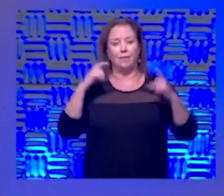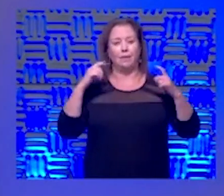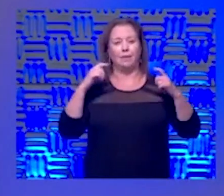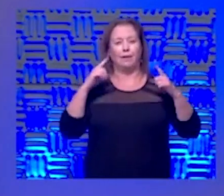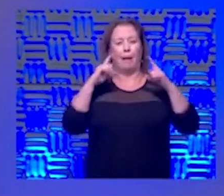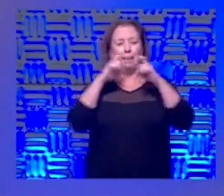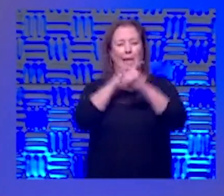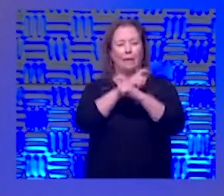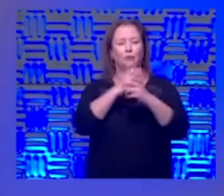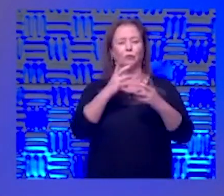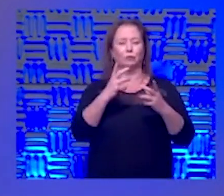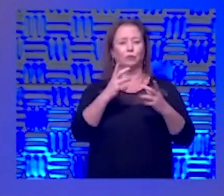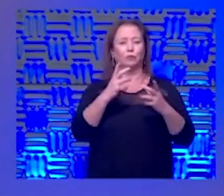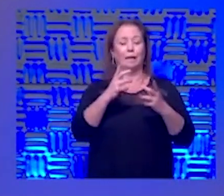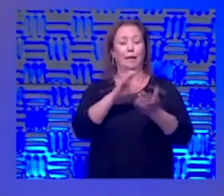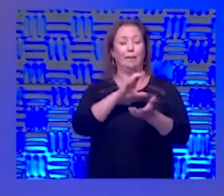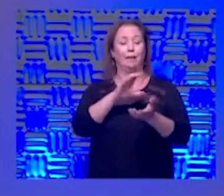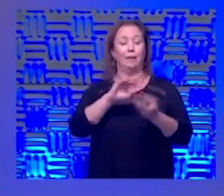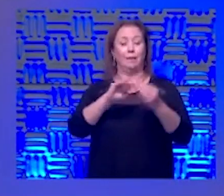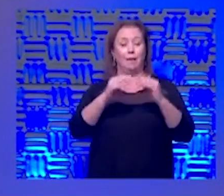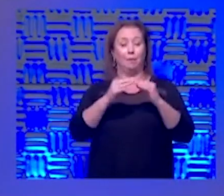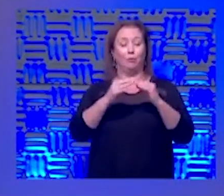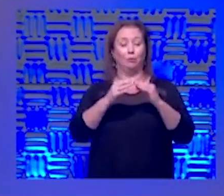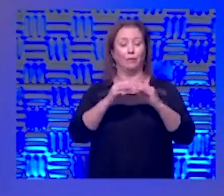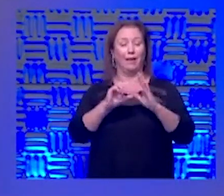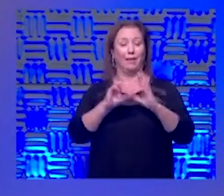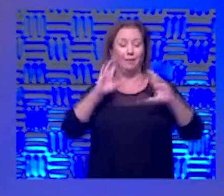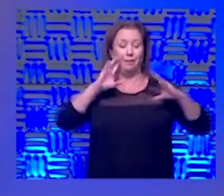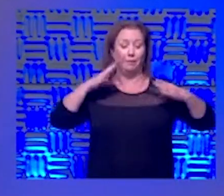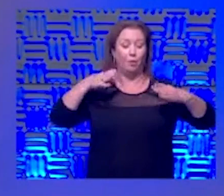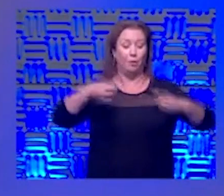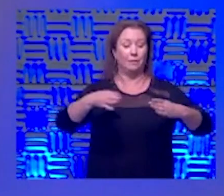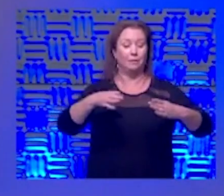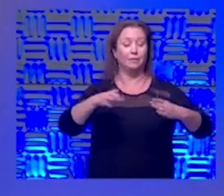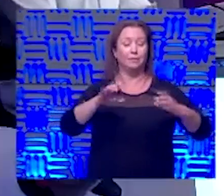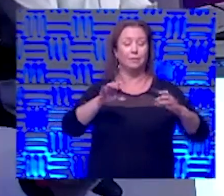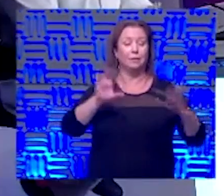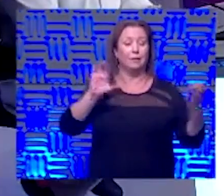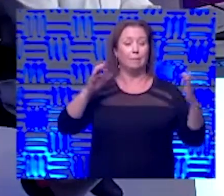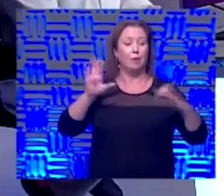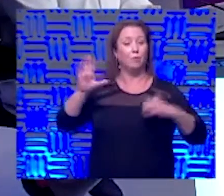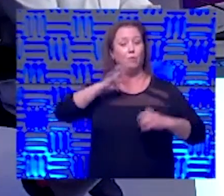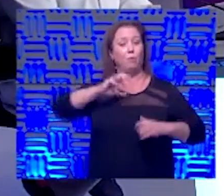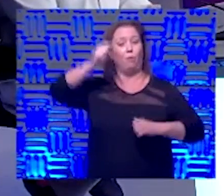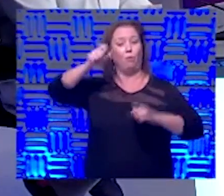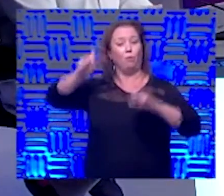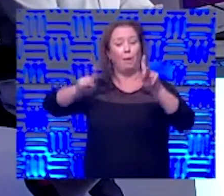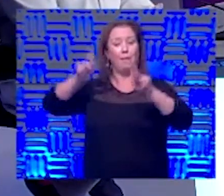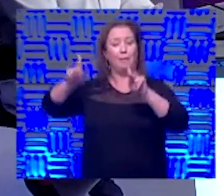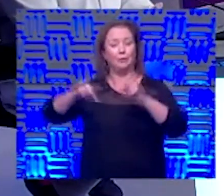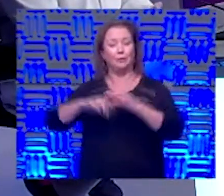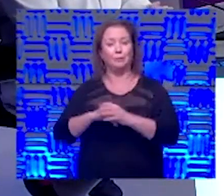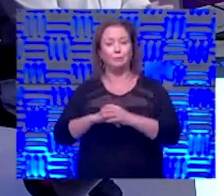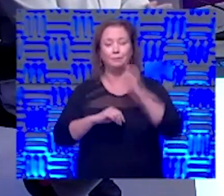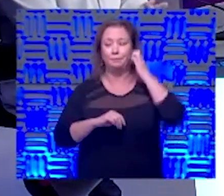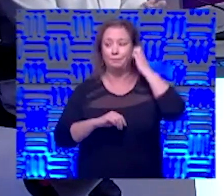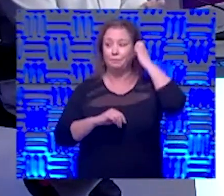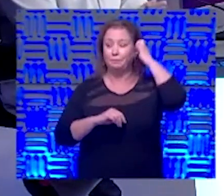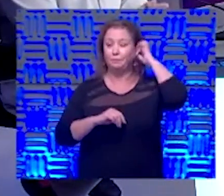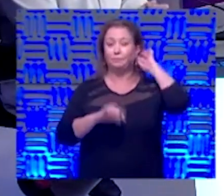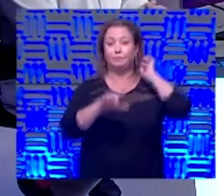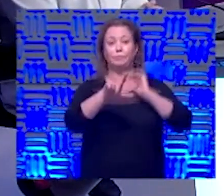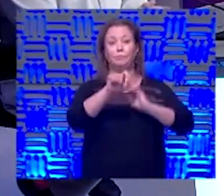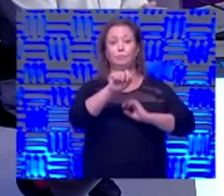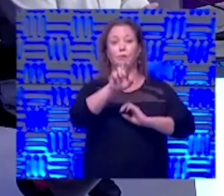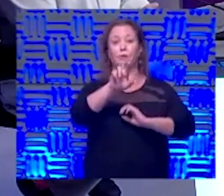complications in the amounts and the propensity that some of the older populations are having. Yeah, so there you go. All right. Laura